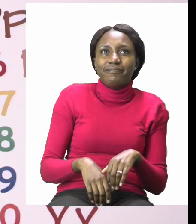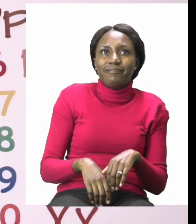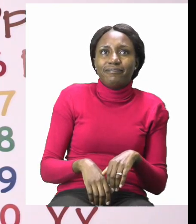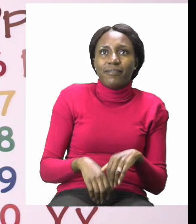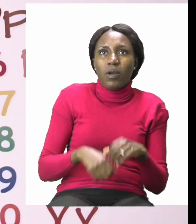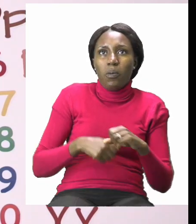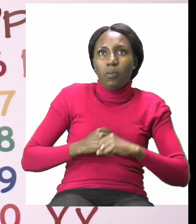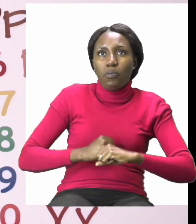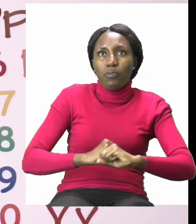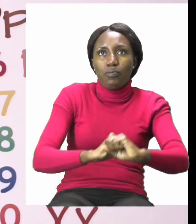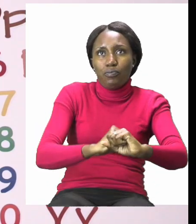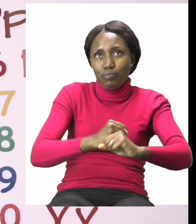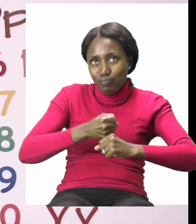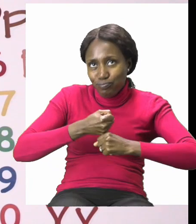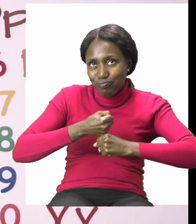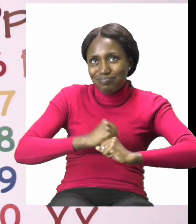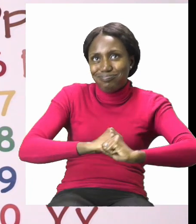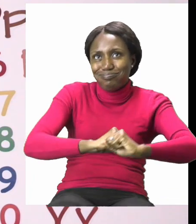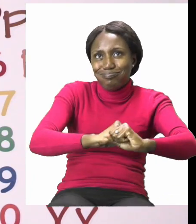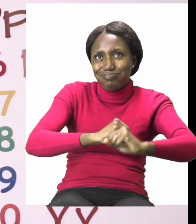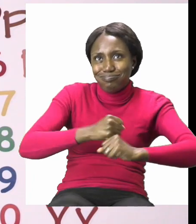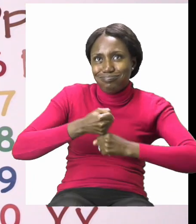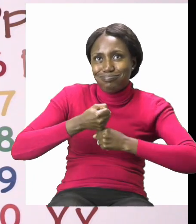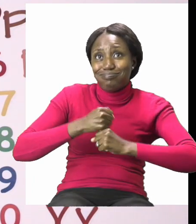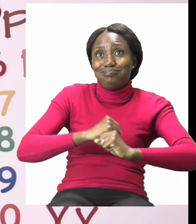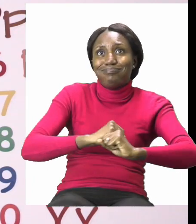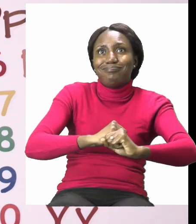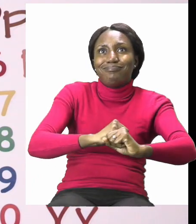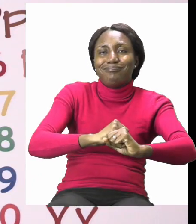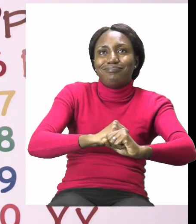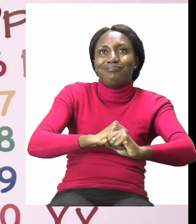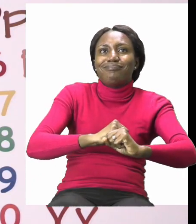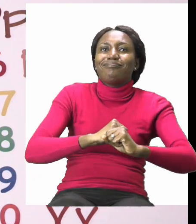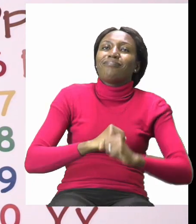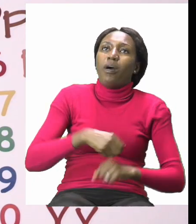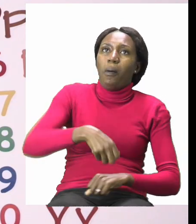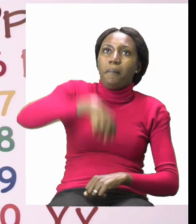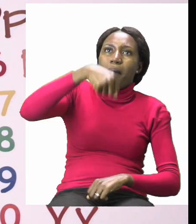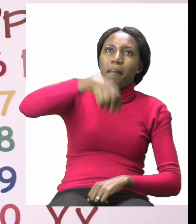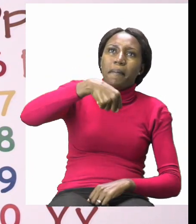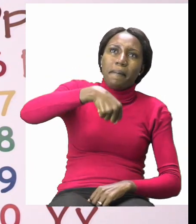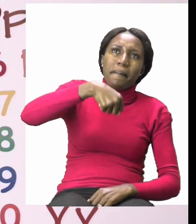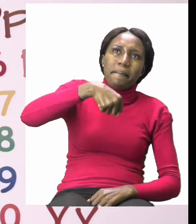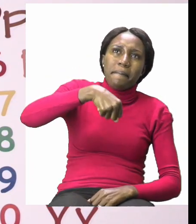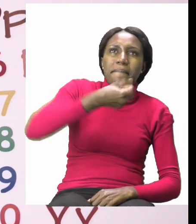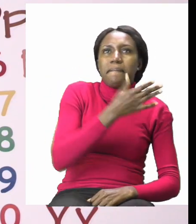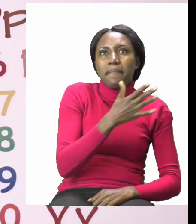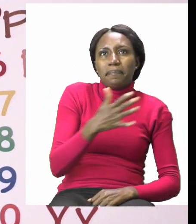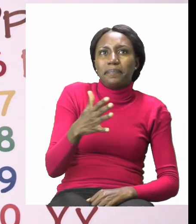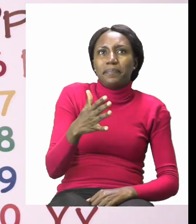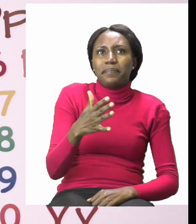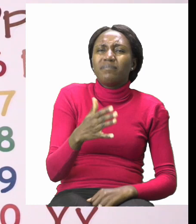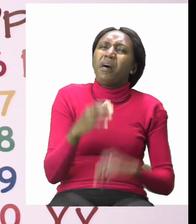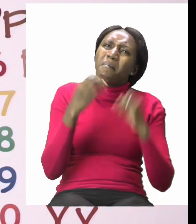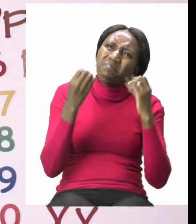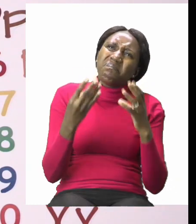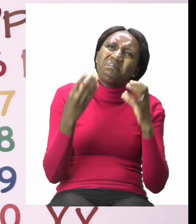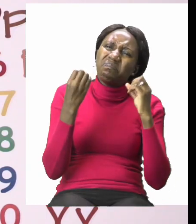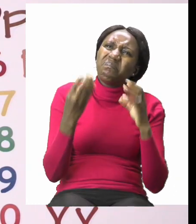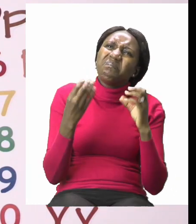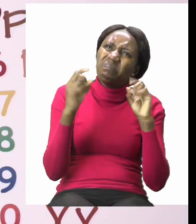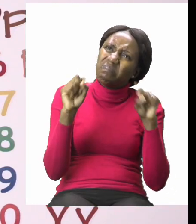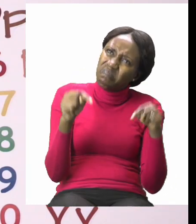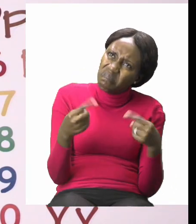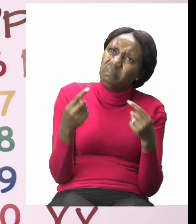mop, and we also have a bucket. But there are more things that we can use, boys